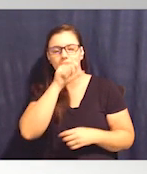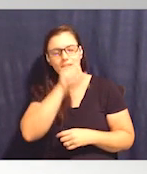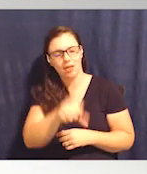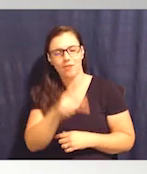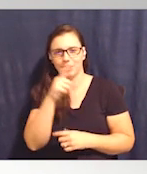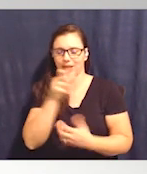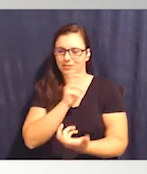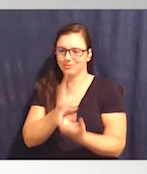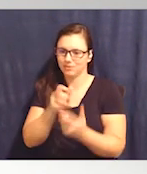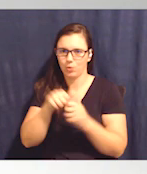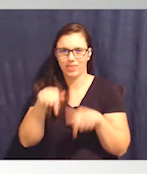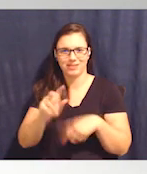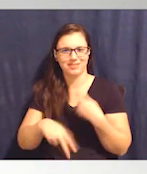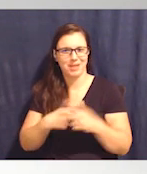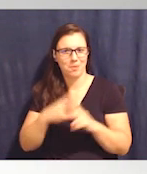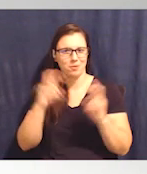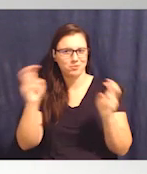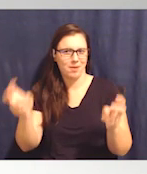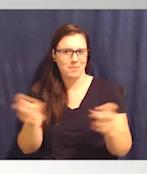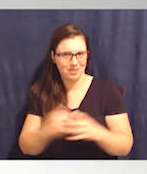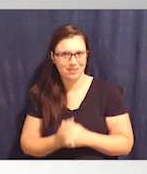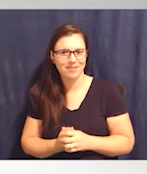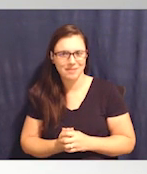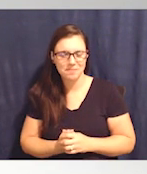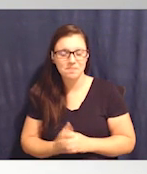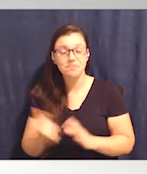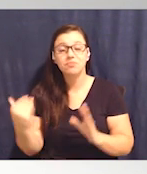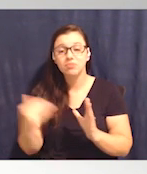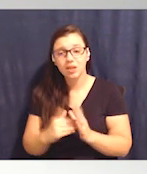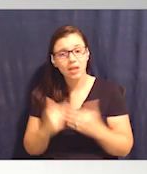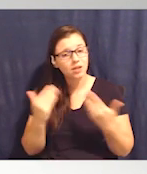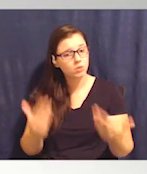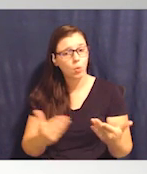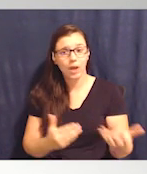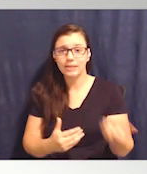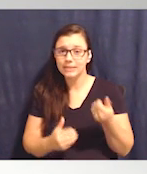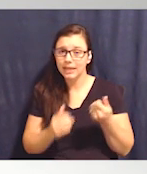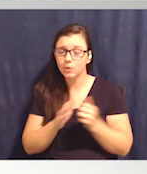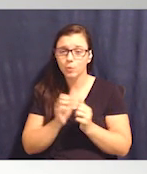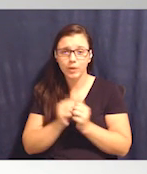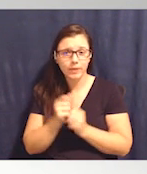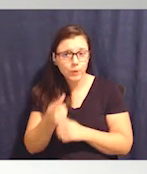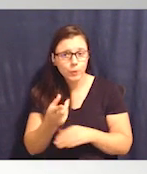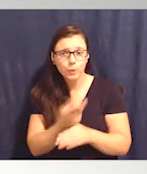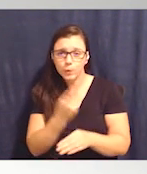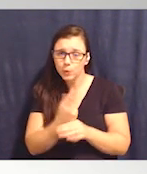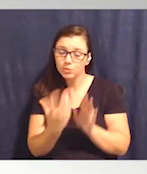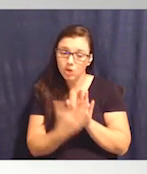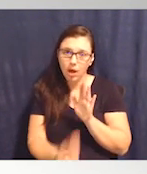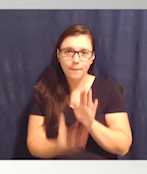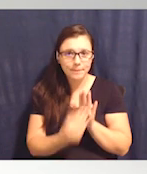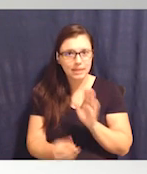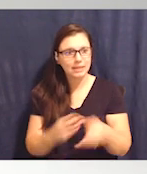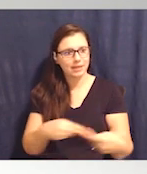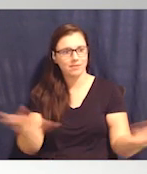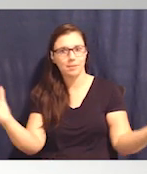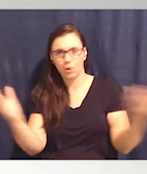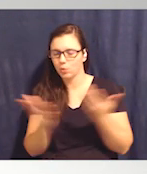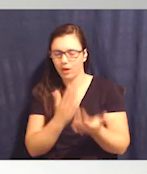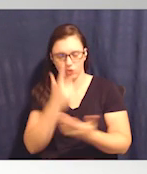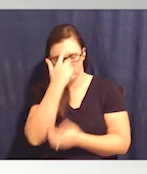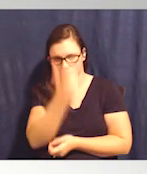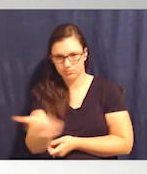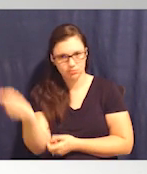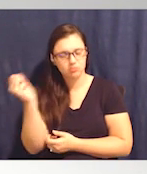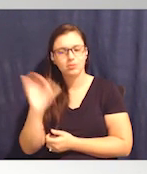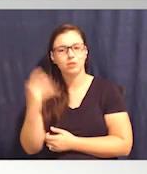subject. Okay? Again, feel free to take these with you, use them, copy them, give them out, whatever you want to do with them. That's why we have them.